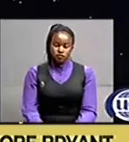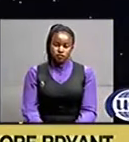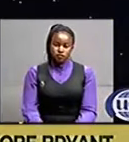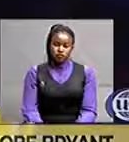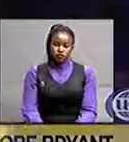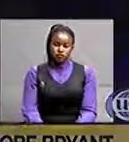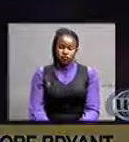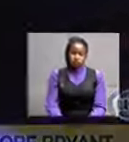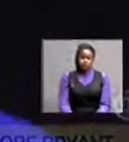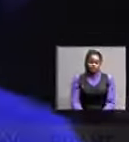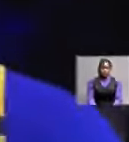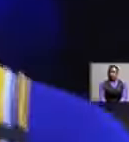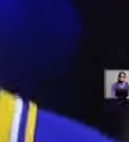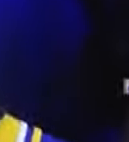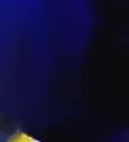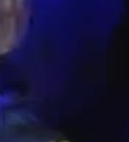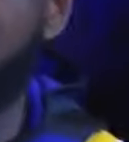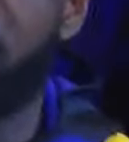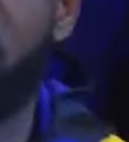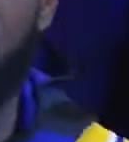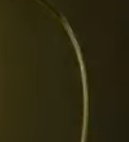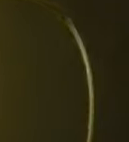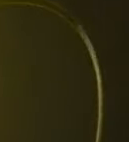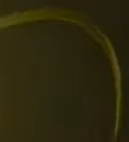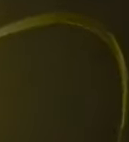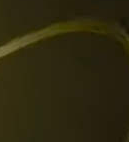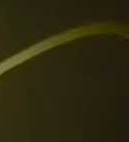mamba out but in the words of us